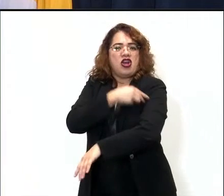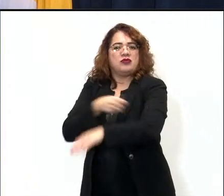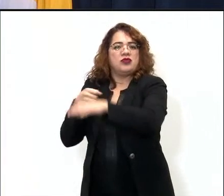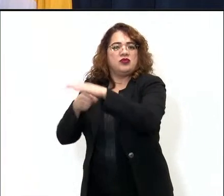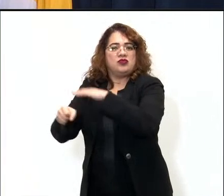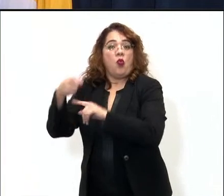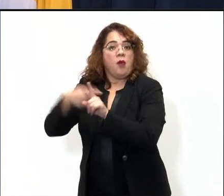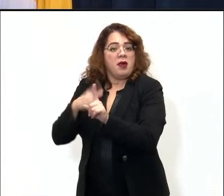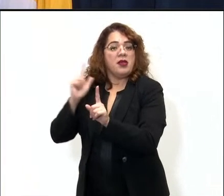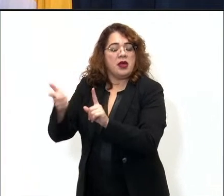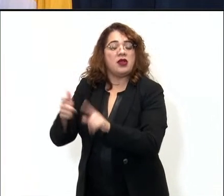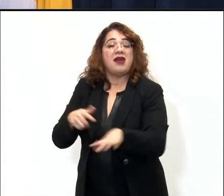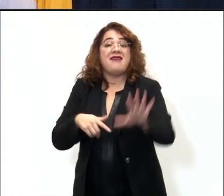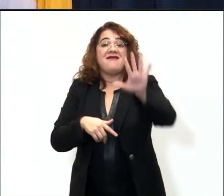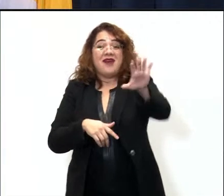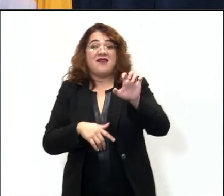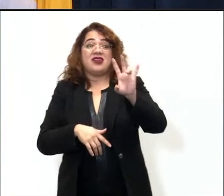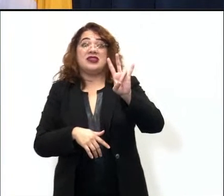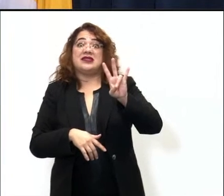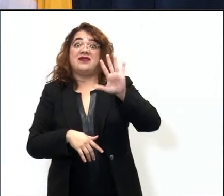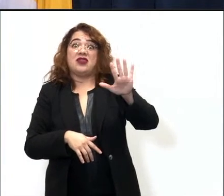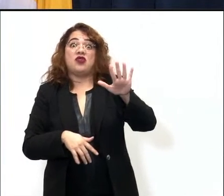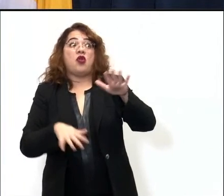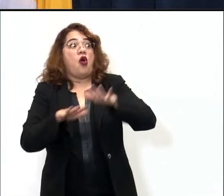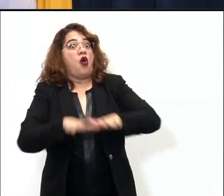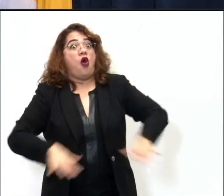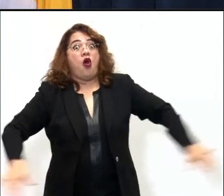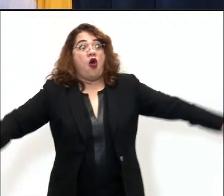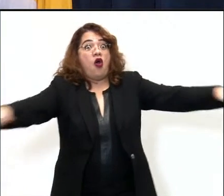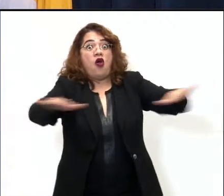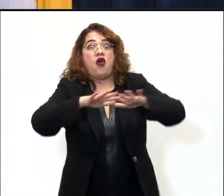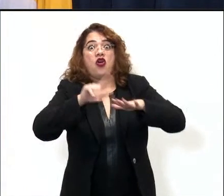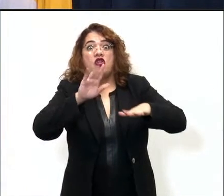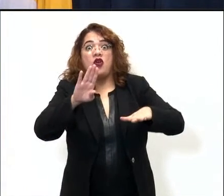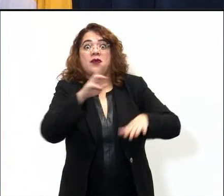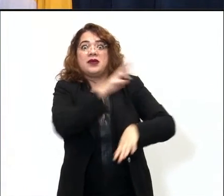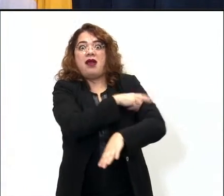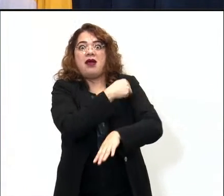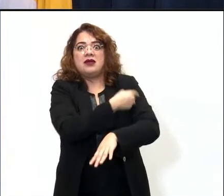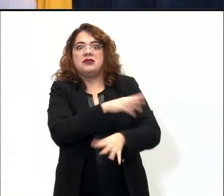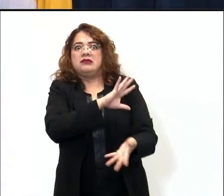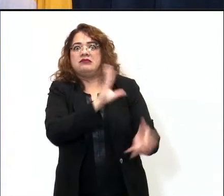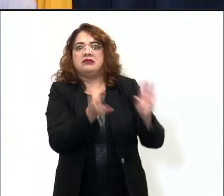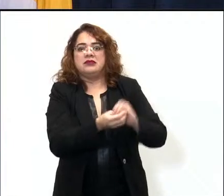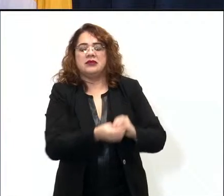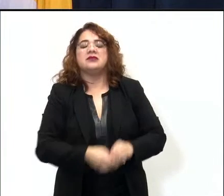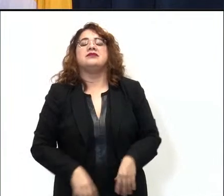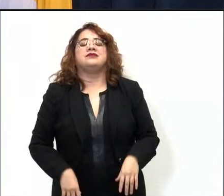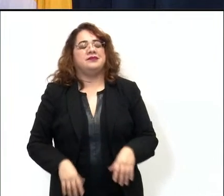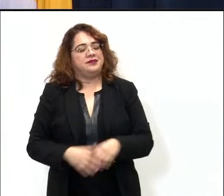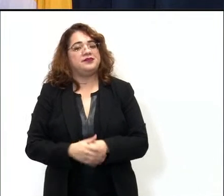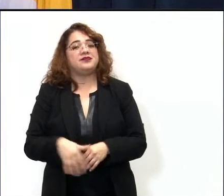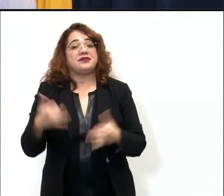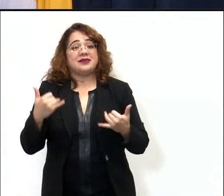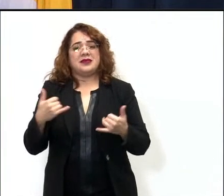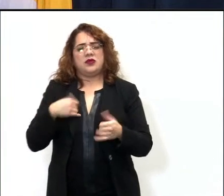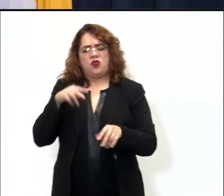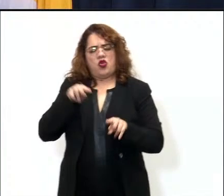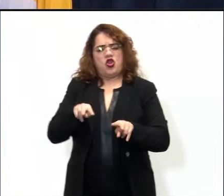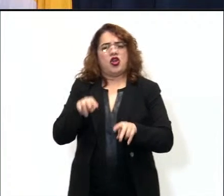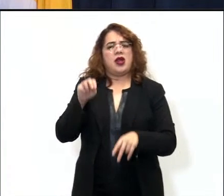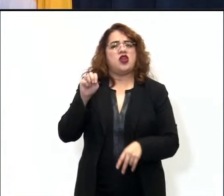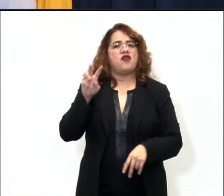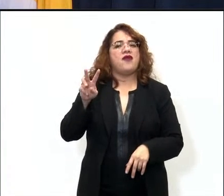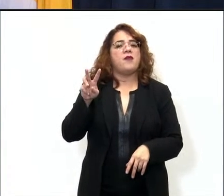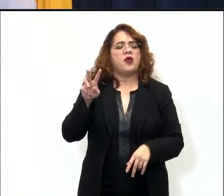month later and 573 people in our area hospitals. If you go all the way back to the beginning of November, it's